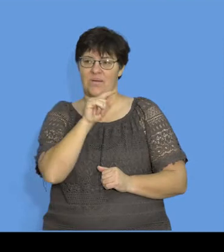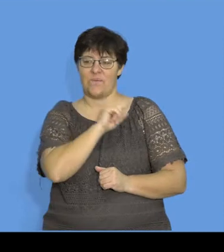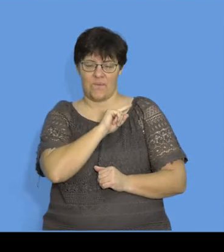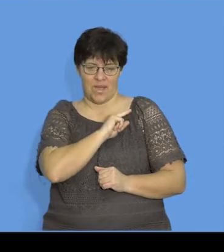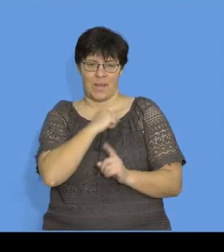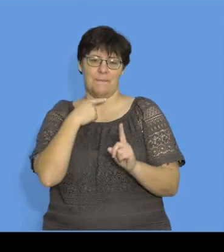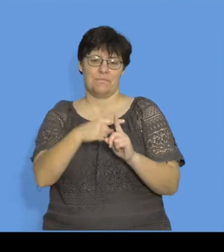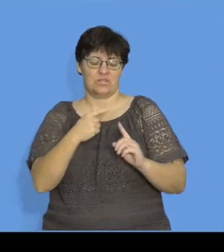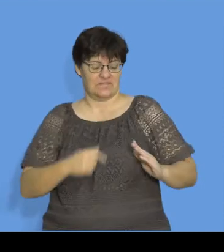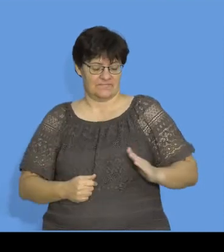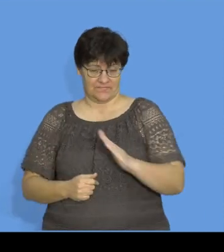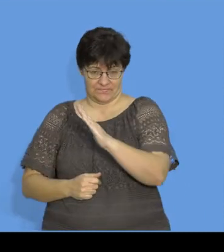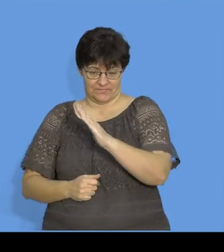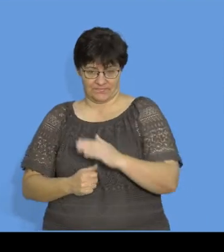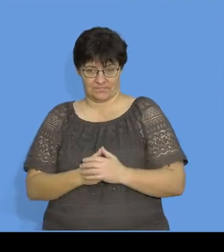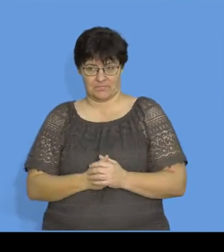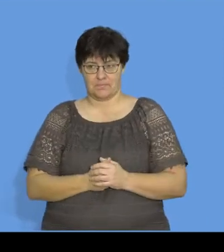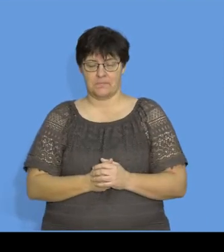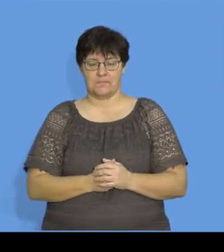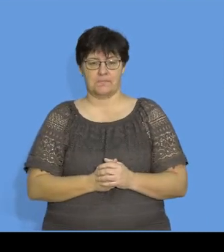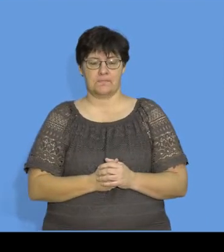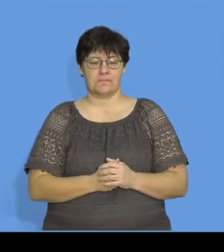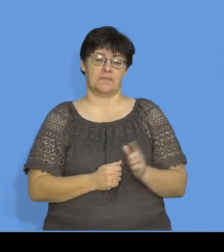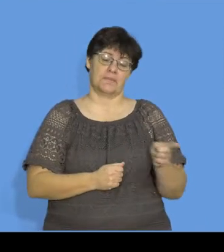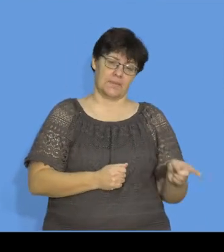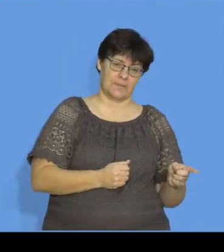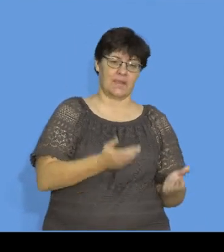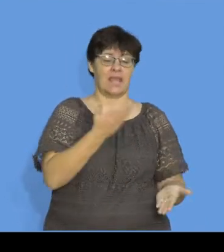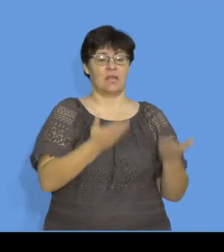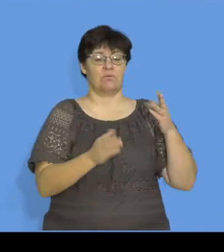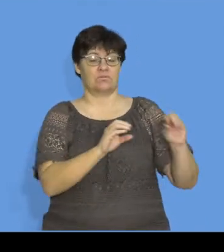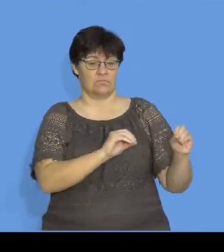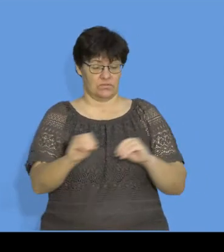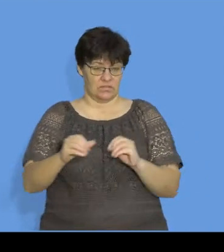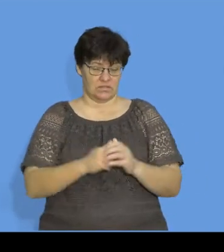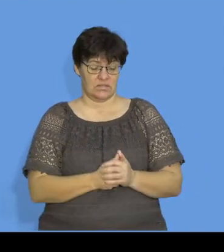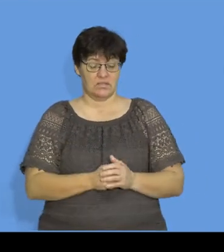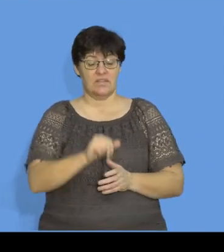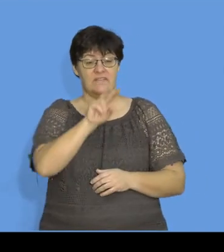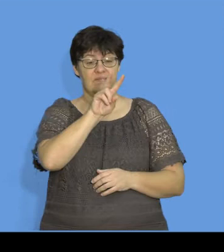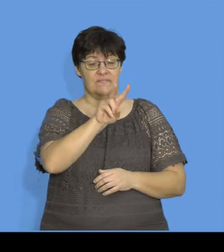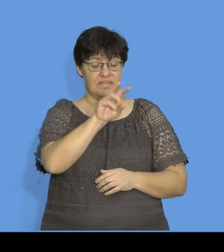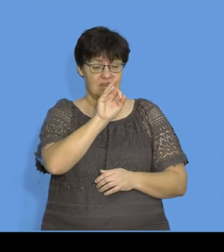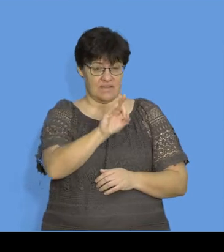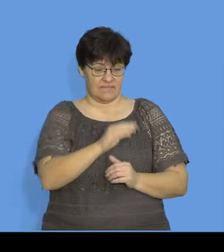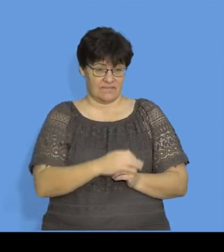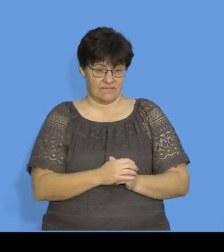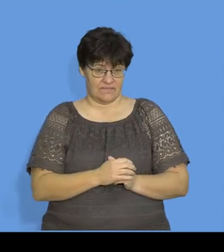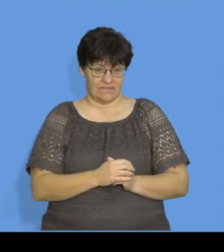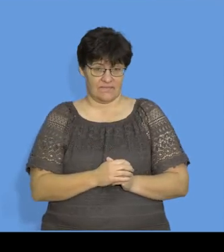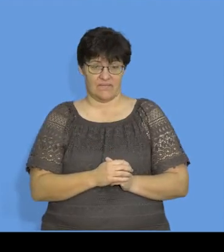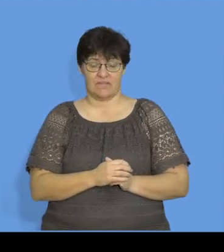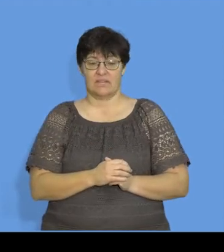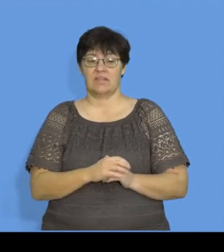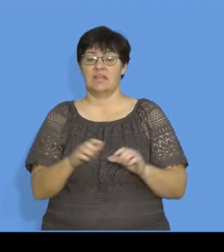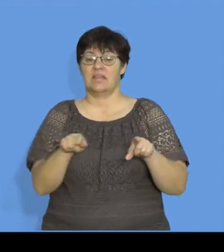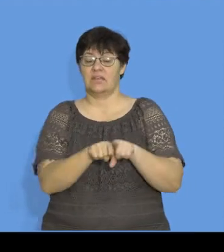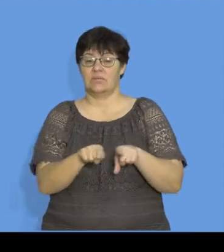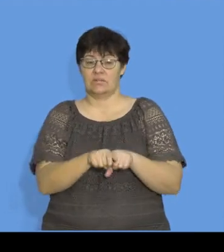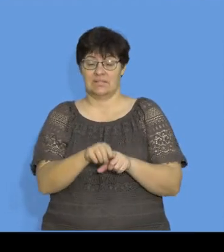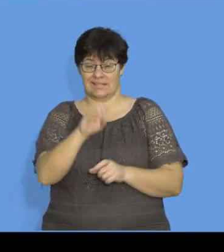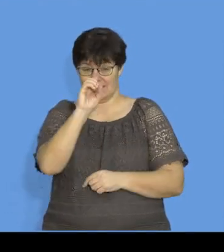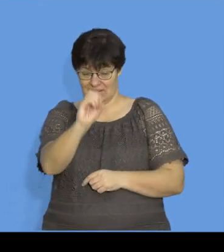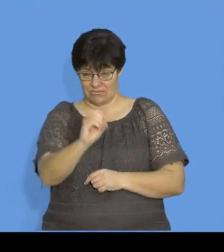positive gradient. Let's do it with equations of motion. So VF is 0 because